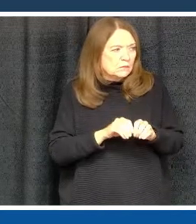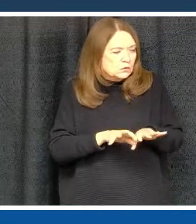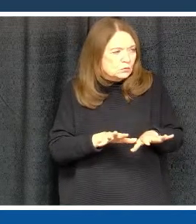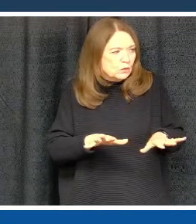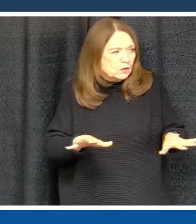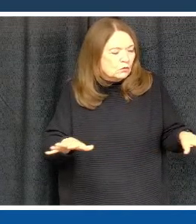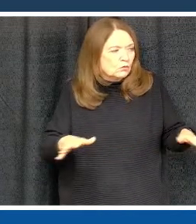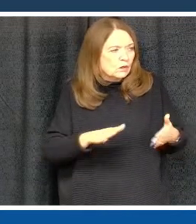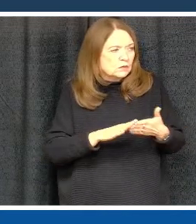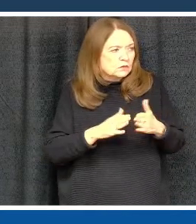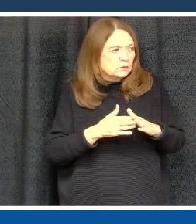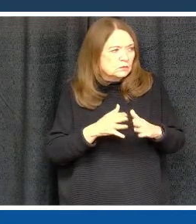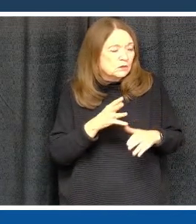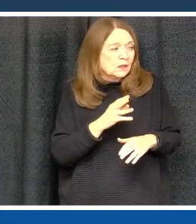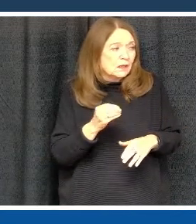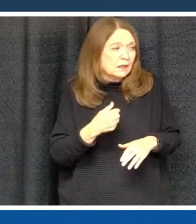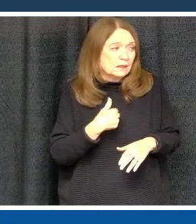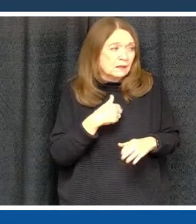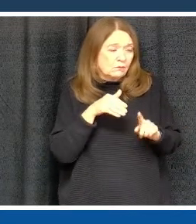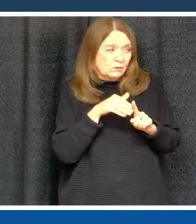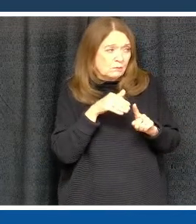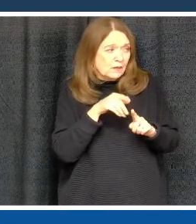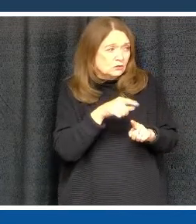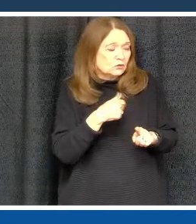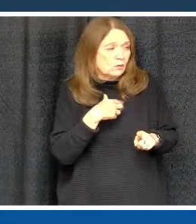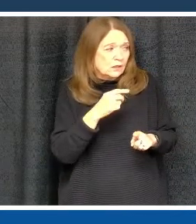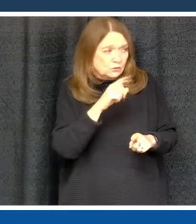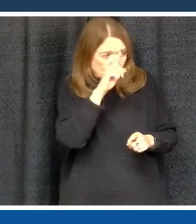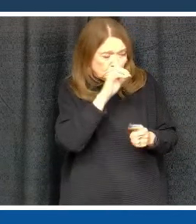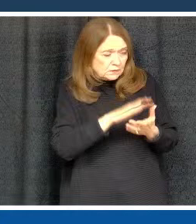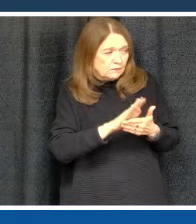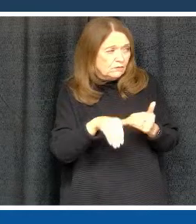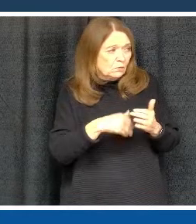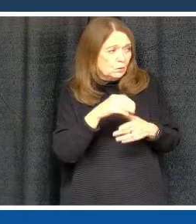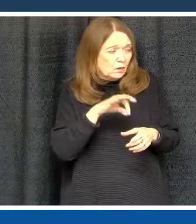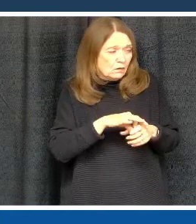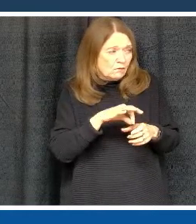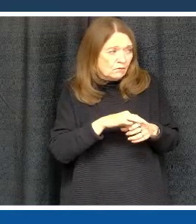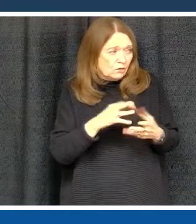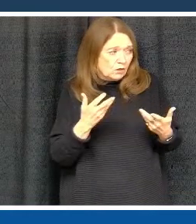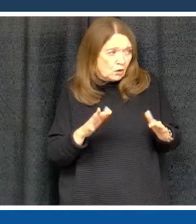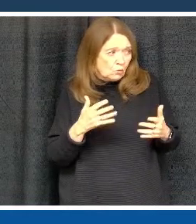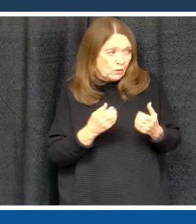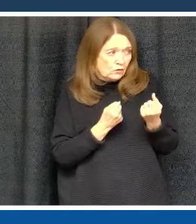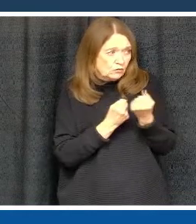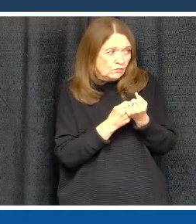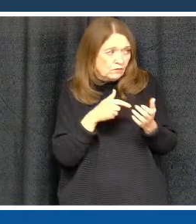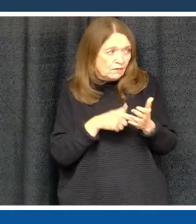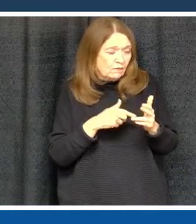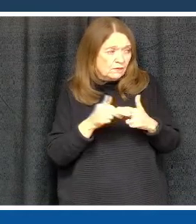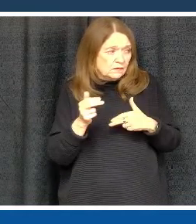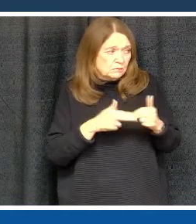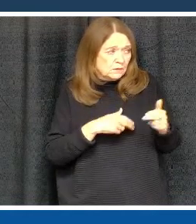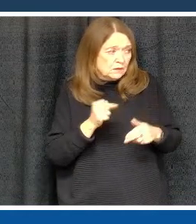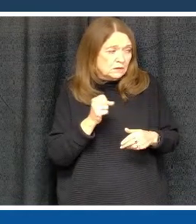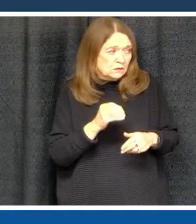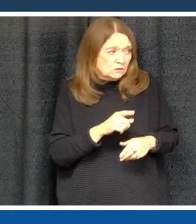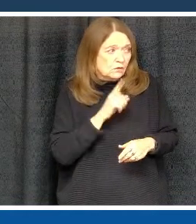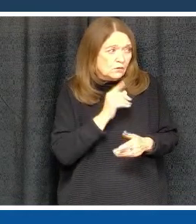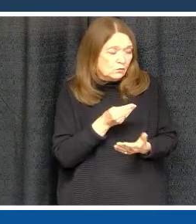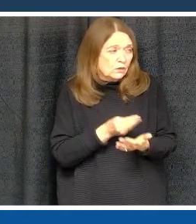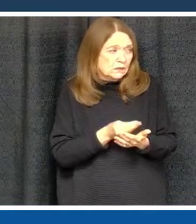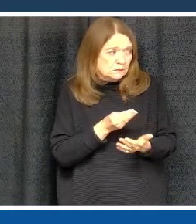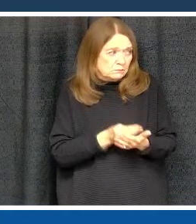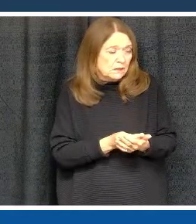the community. And I will remind you that I do believe that we all voted already to fund this building, so there is money